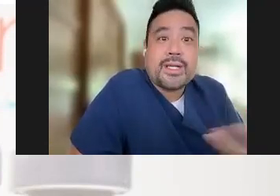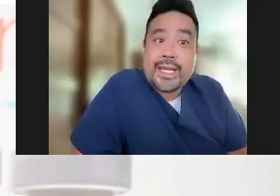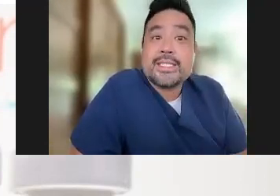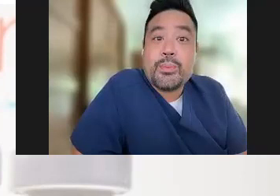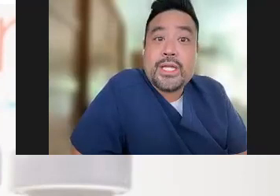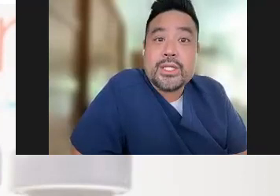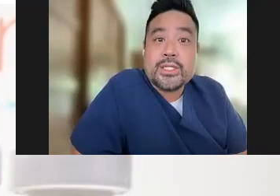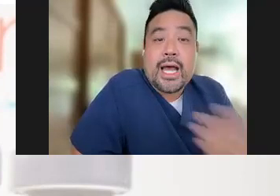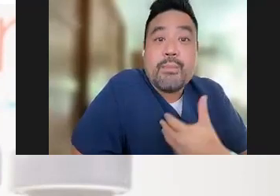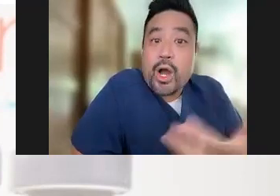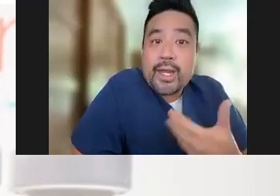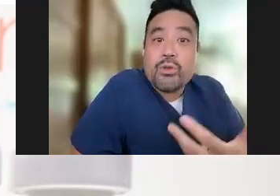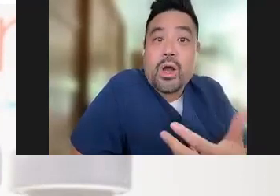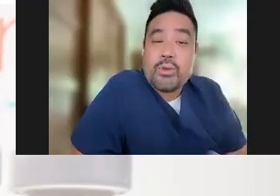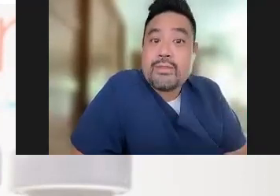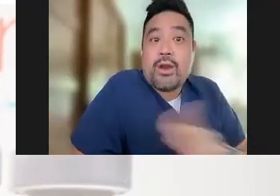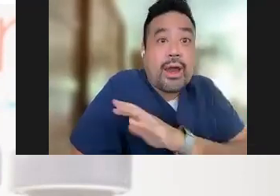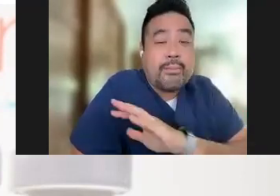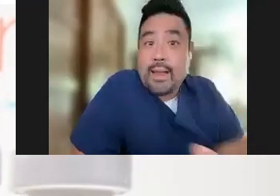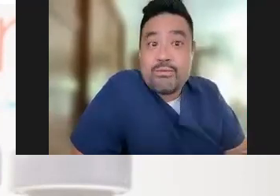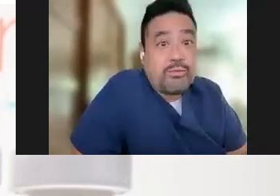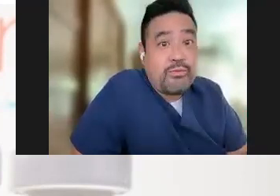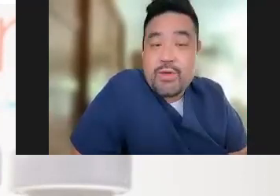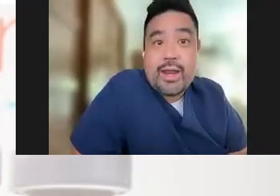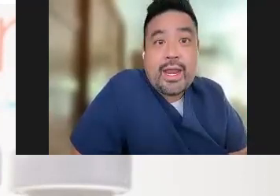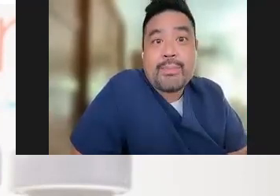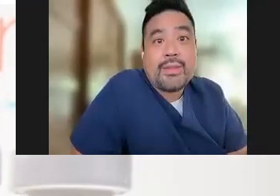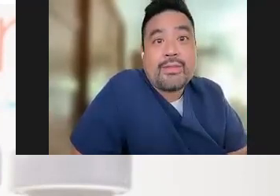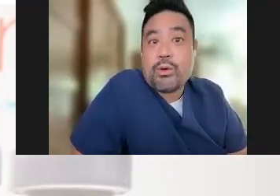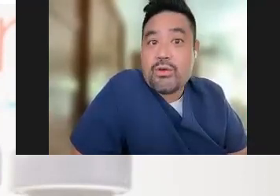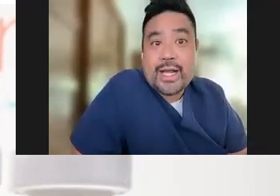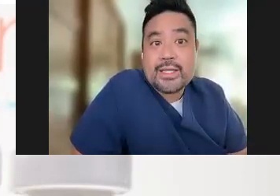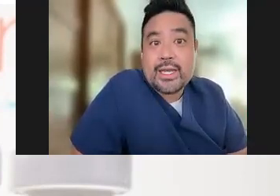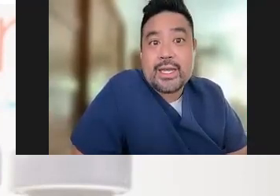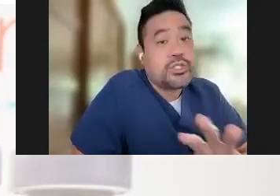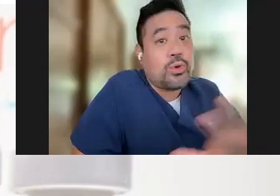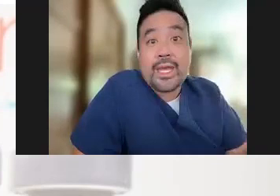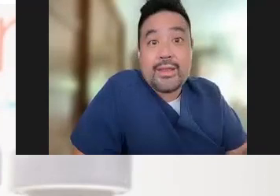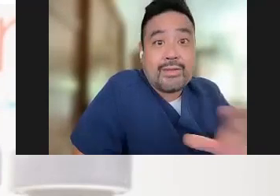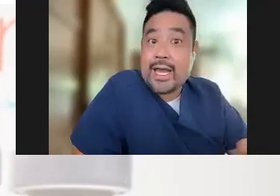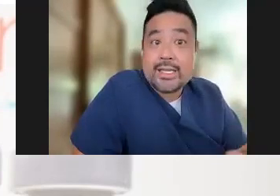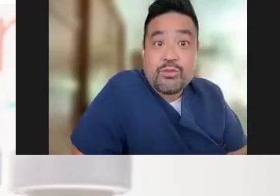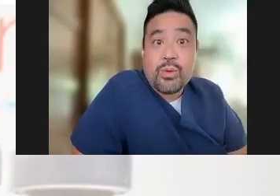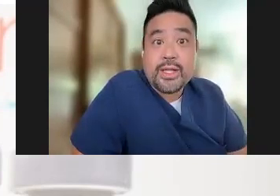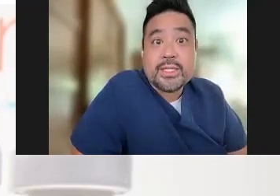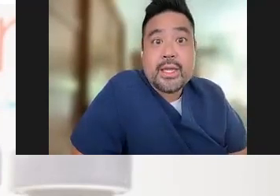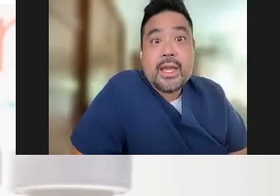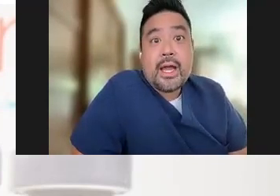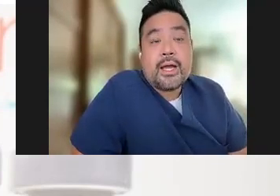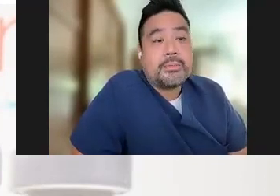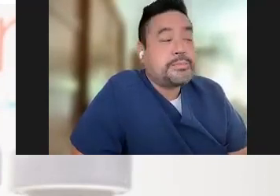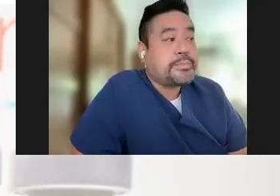worked out for me because I get to tell patients I'm walking the walk right there. I'm very happy that they were all vaccinated. It's okay that they got different